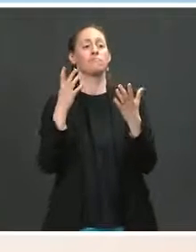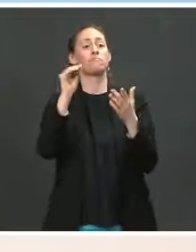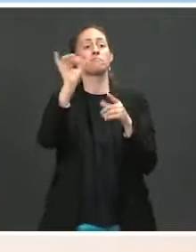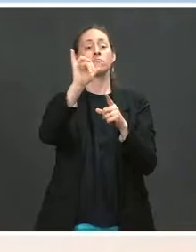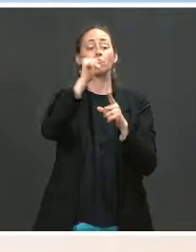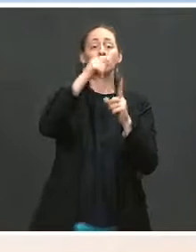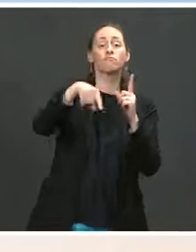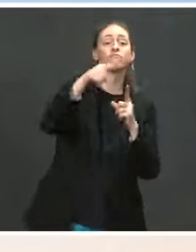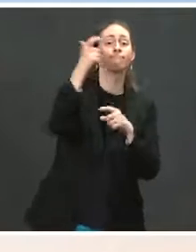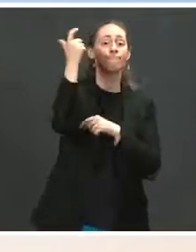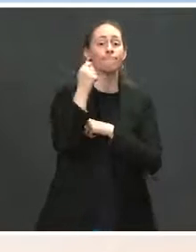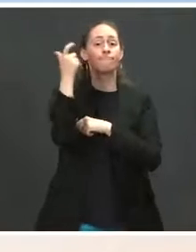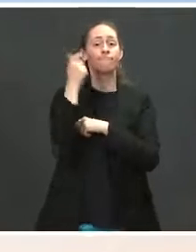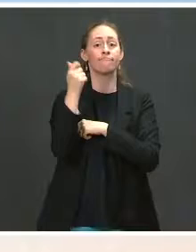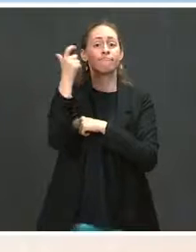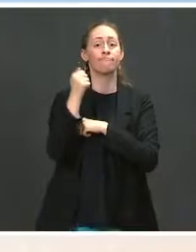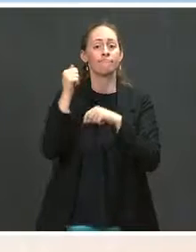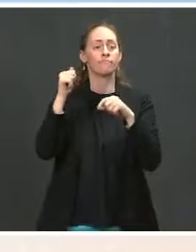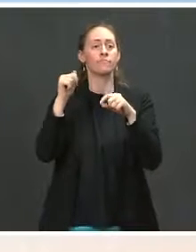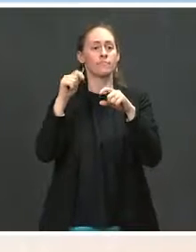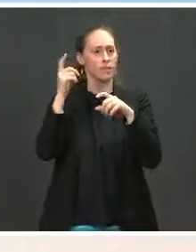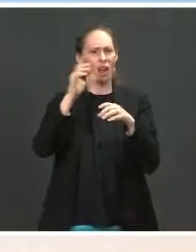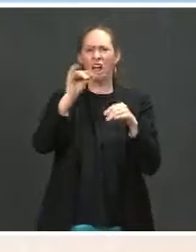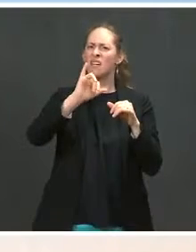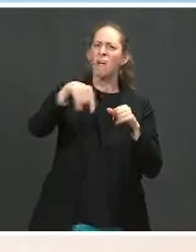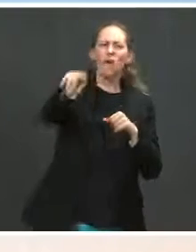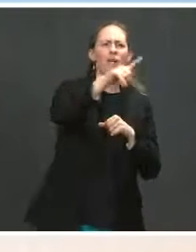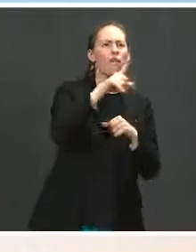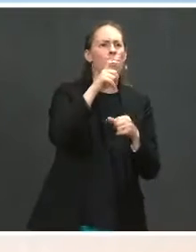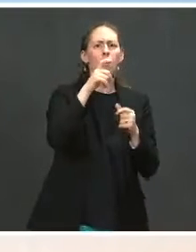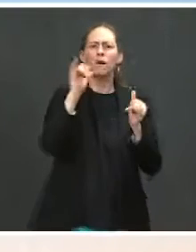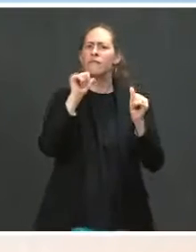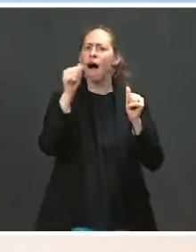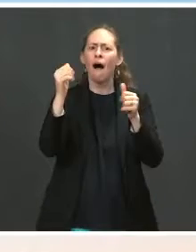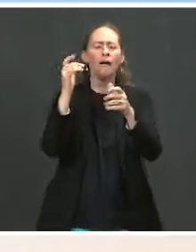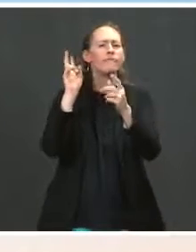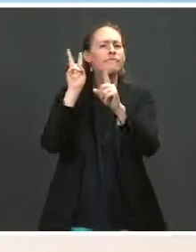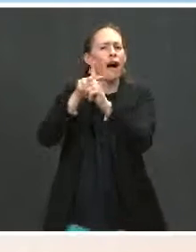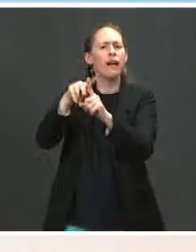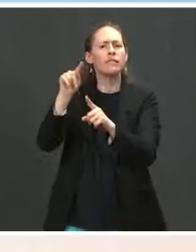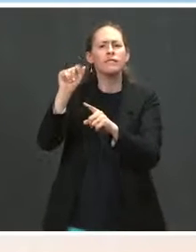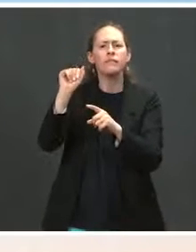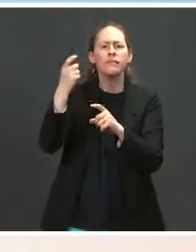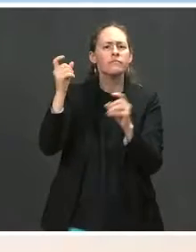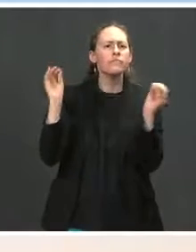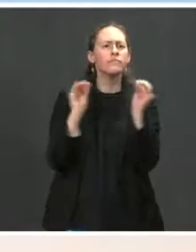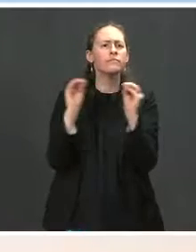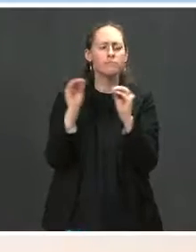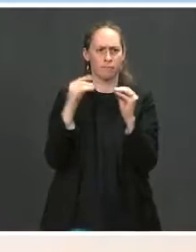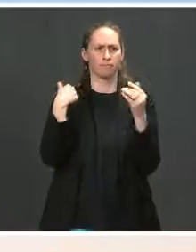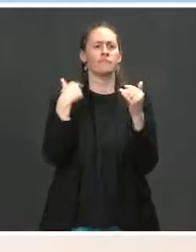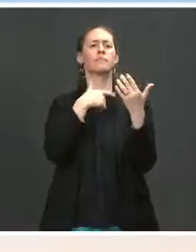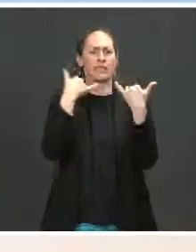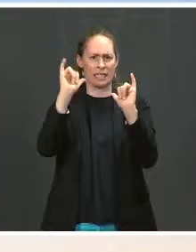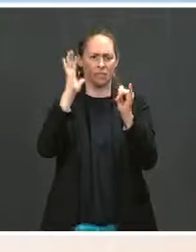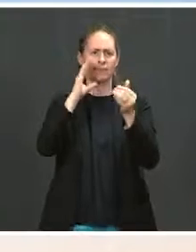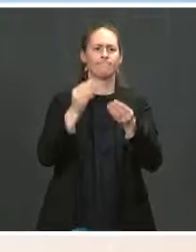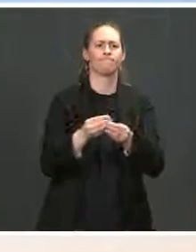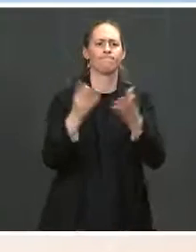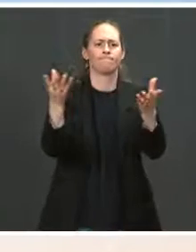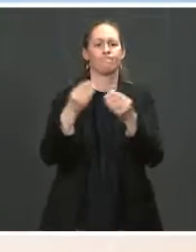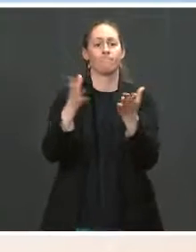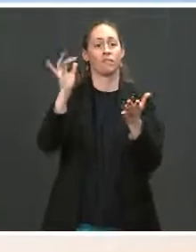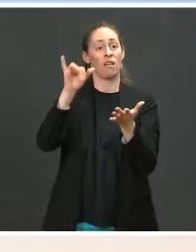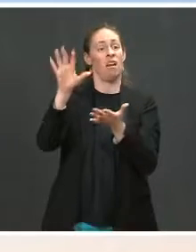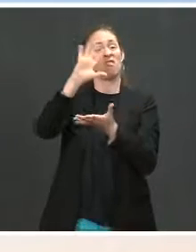a 2020 or 2019 tax return, and the latest batch of payments has a total value of more than $3.4